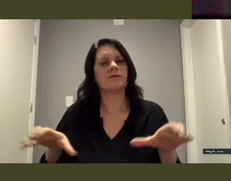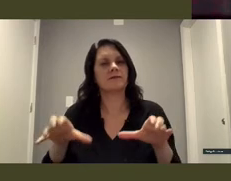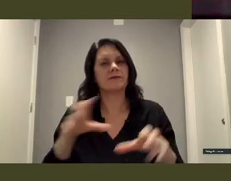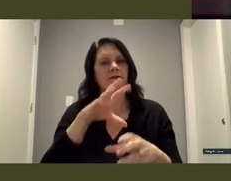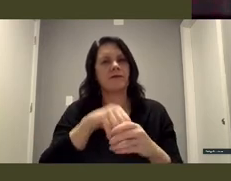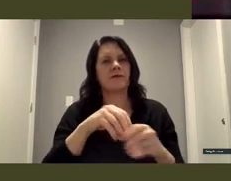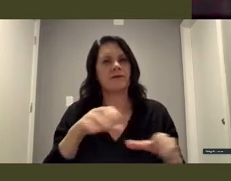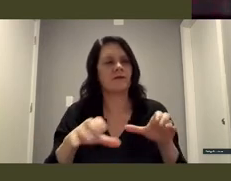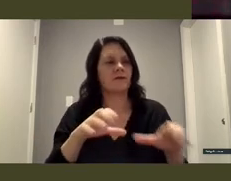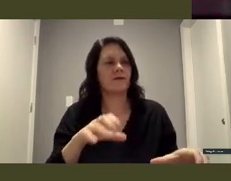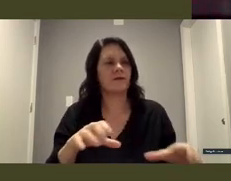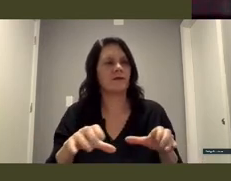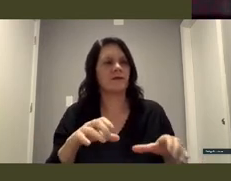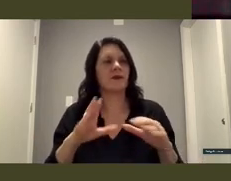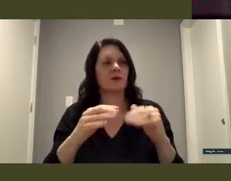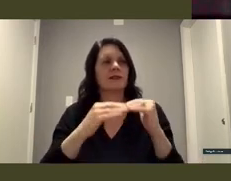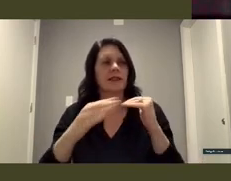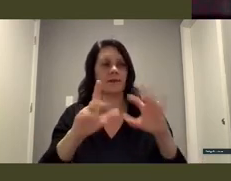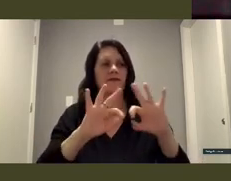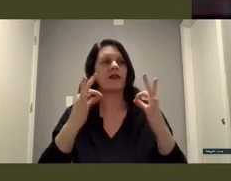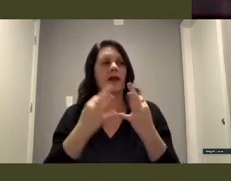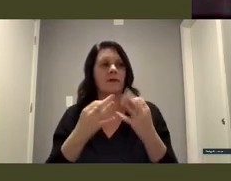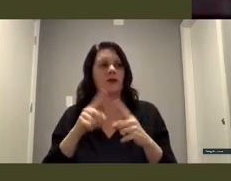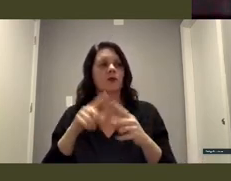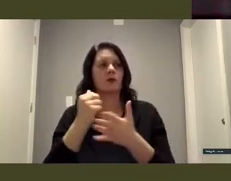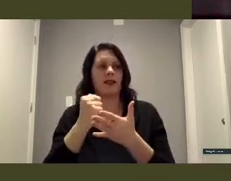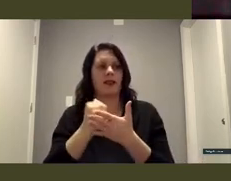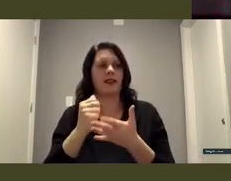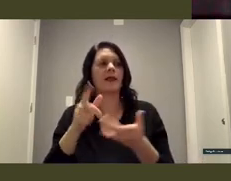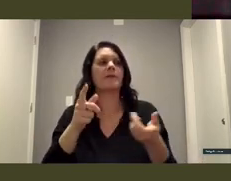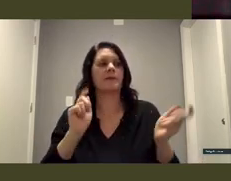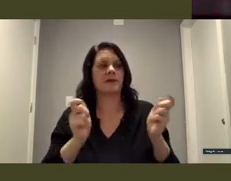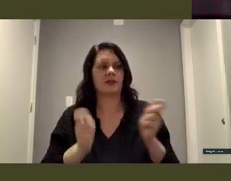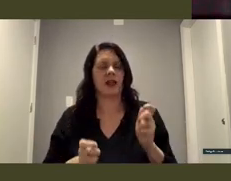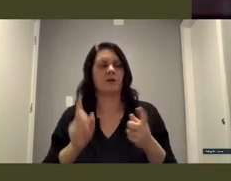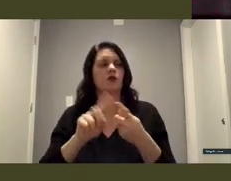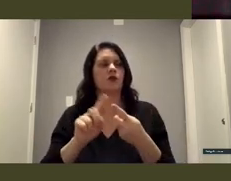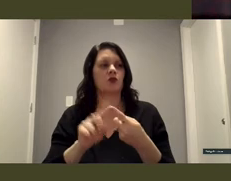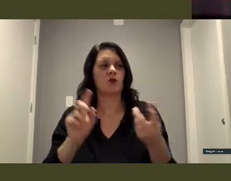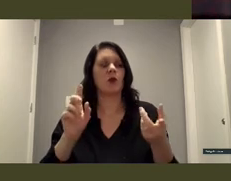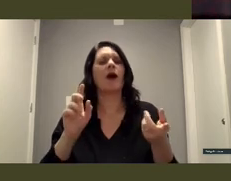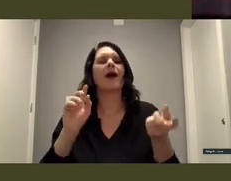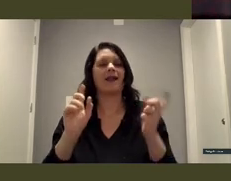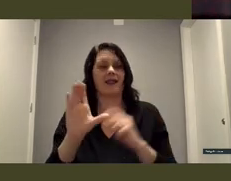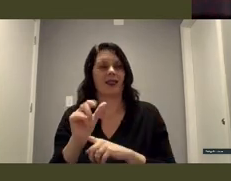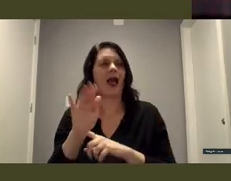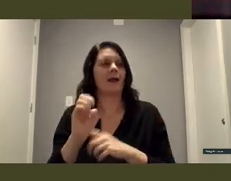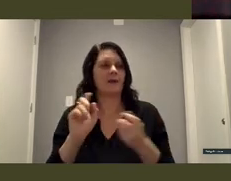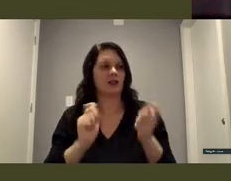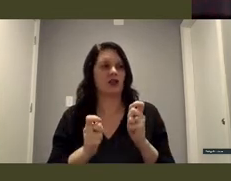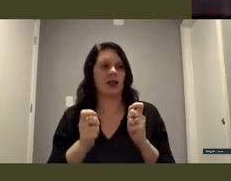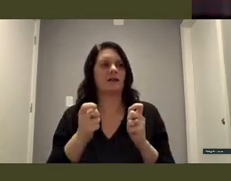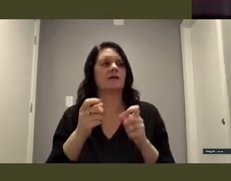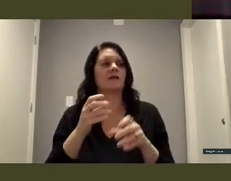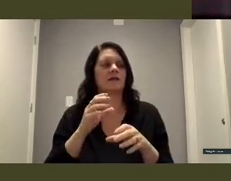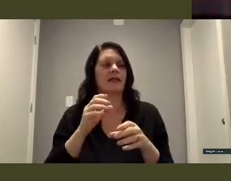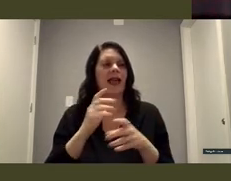Rather, it will help them to be able to adapt to the climate change crisis, contribute their indigenous knowledge, and also